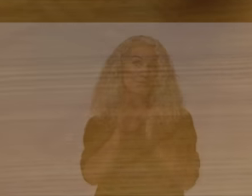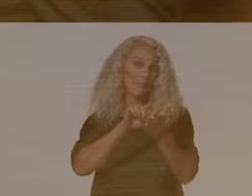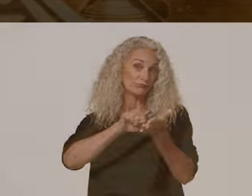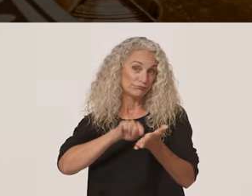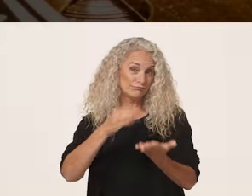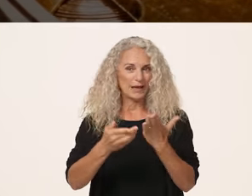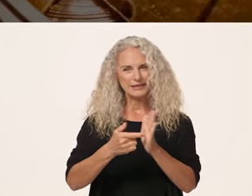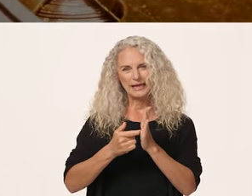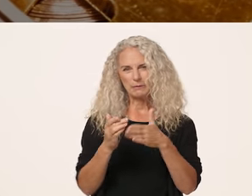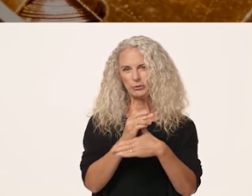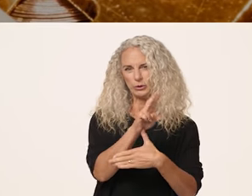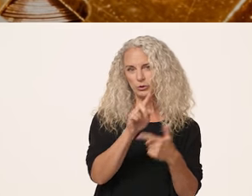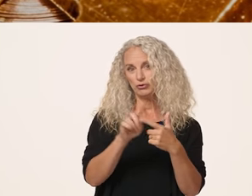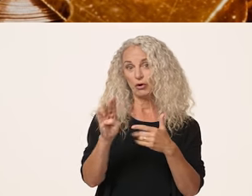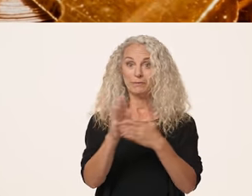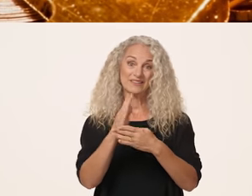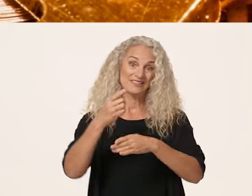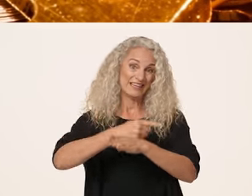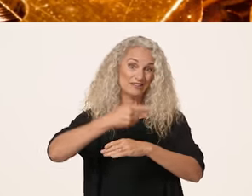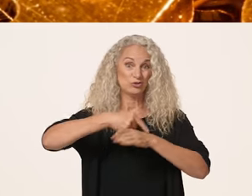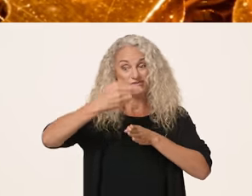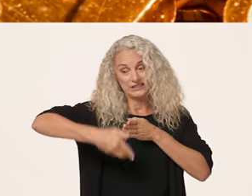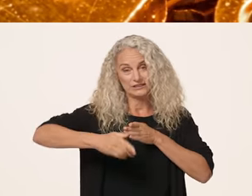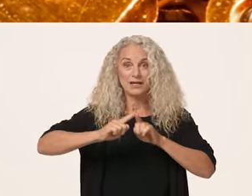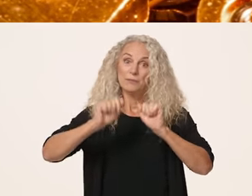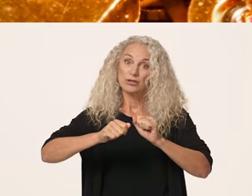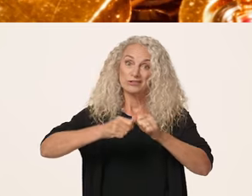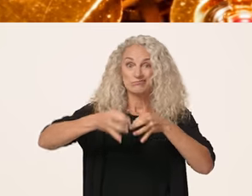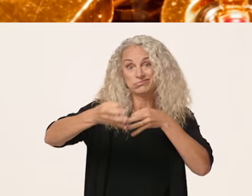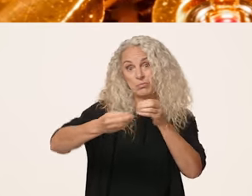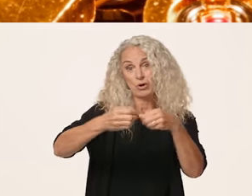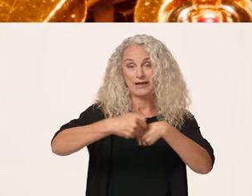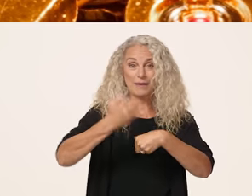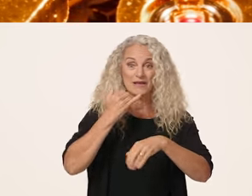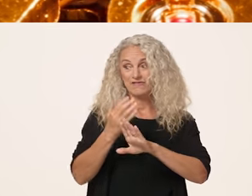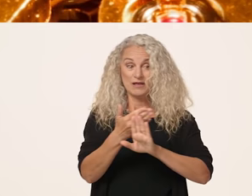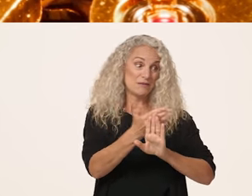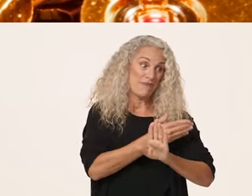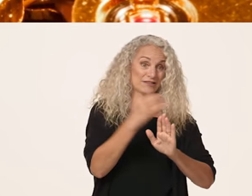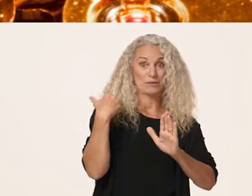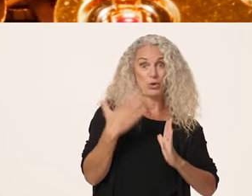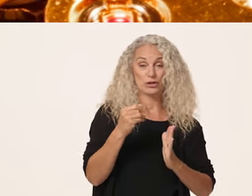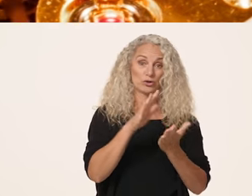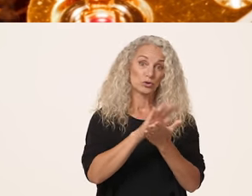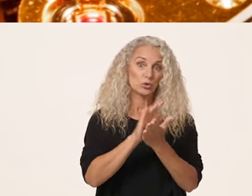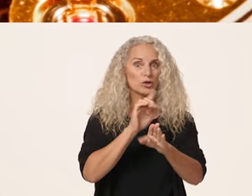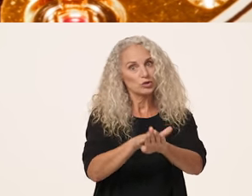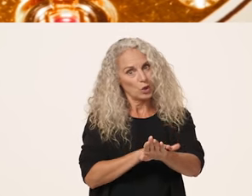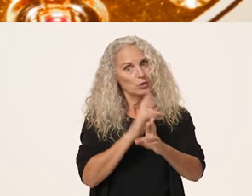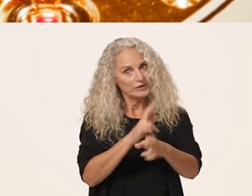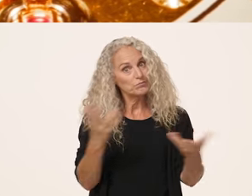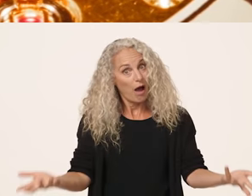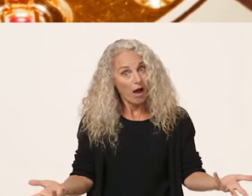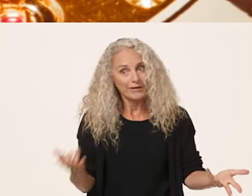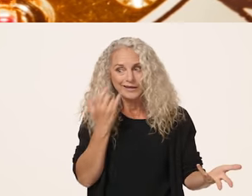A background check may take two to four business days to complete, but could take longer if past employers or schools are slow to respond.